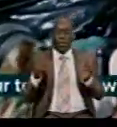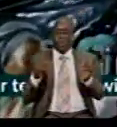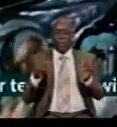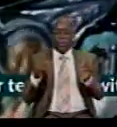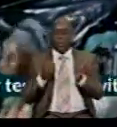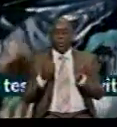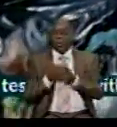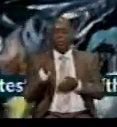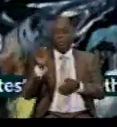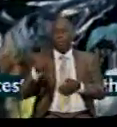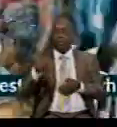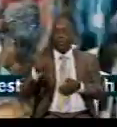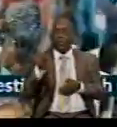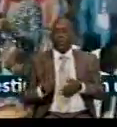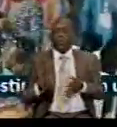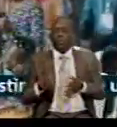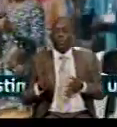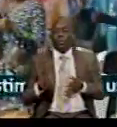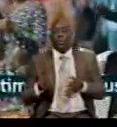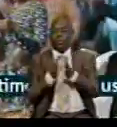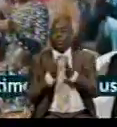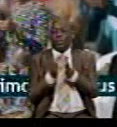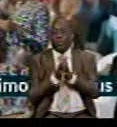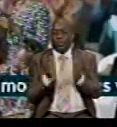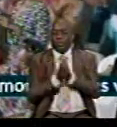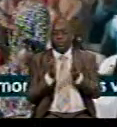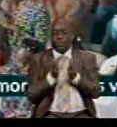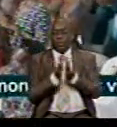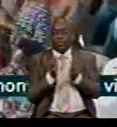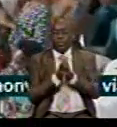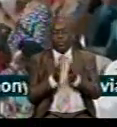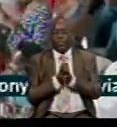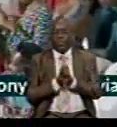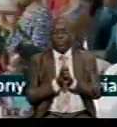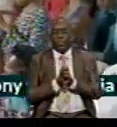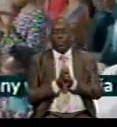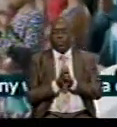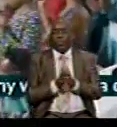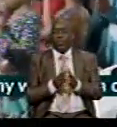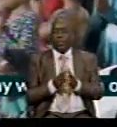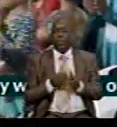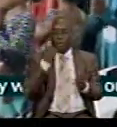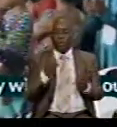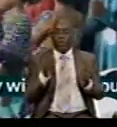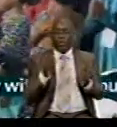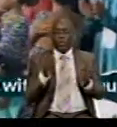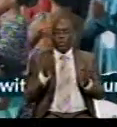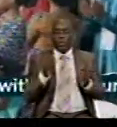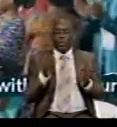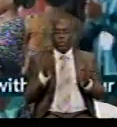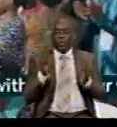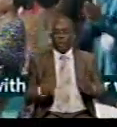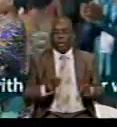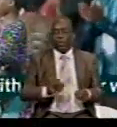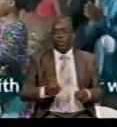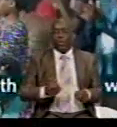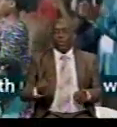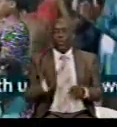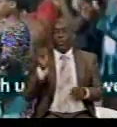Yes, put your hands together. Put your hands together. It is happening. C'est en train de se produire. Yes.